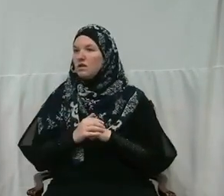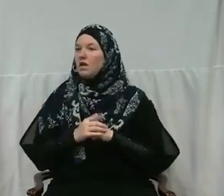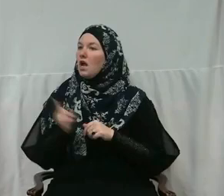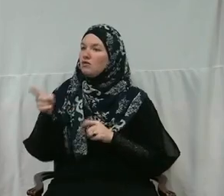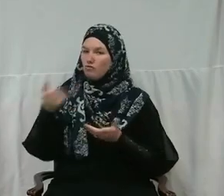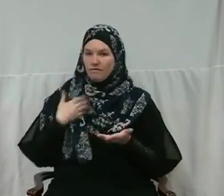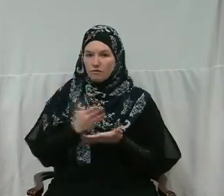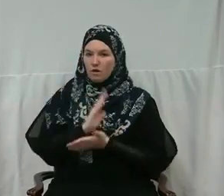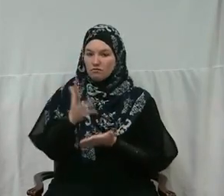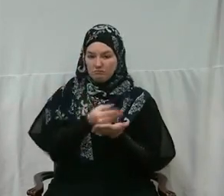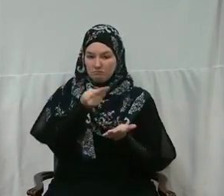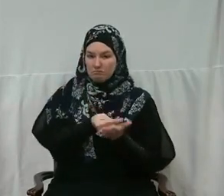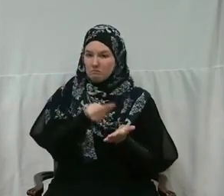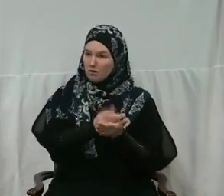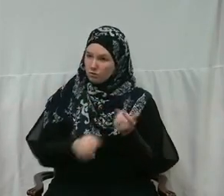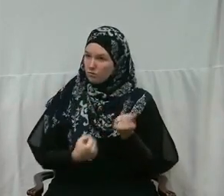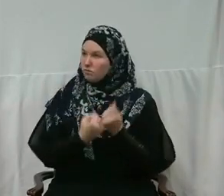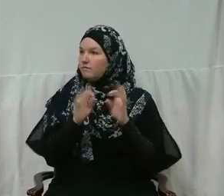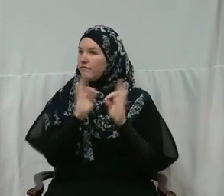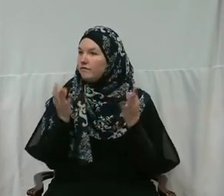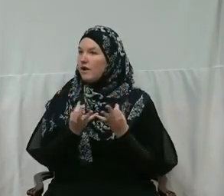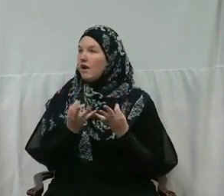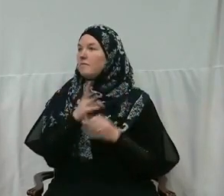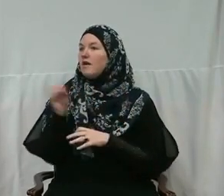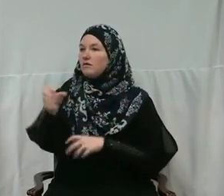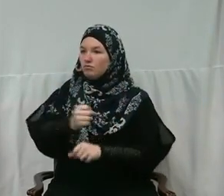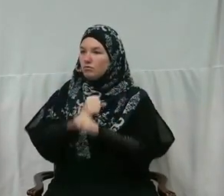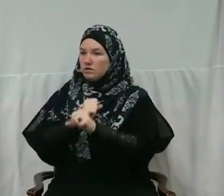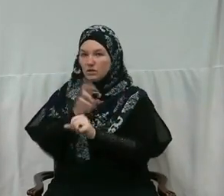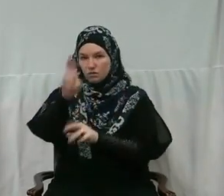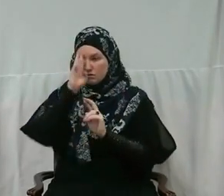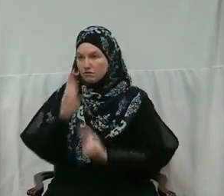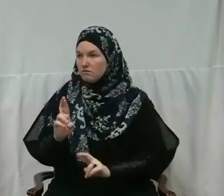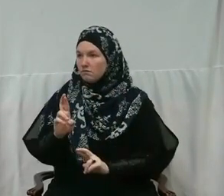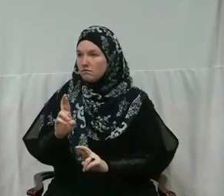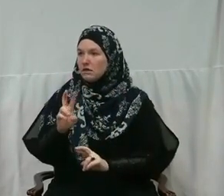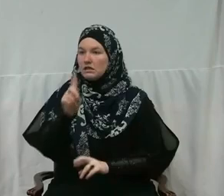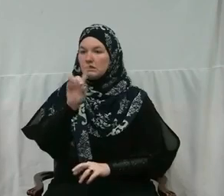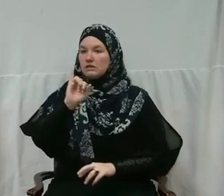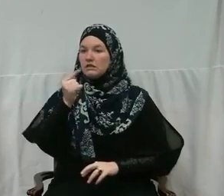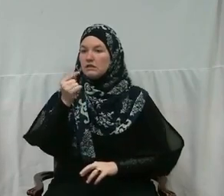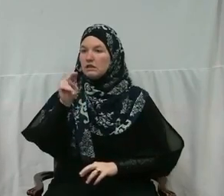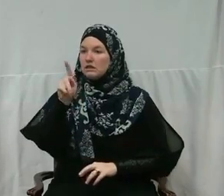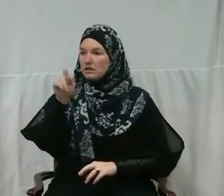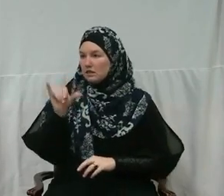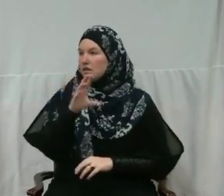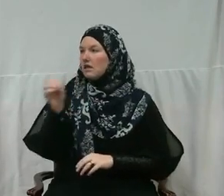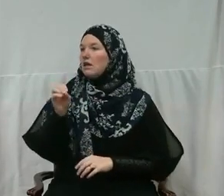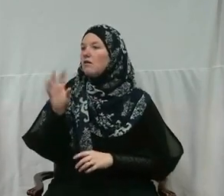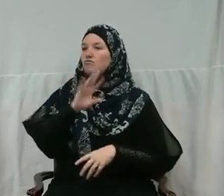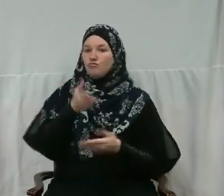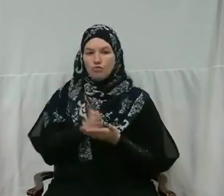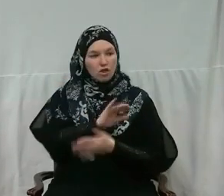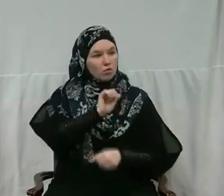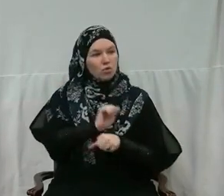living and to protect your dignity and your right to work wherever